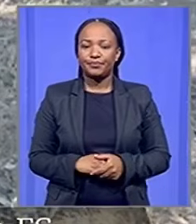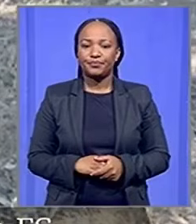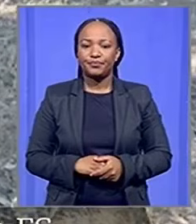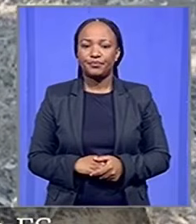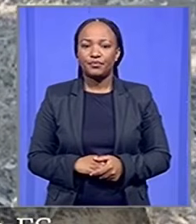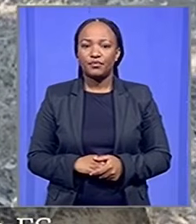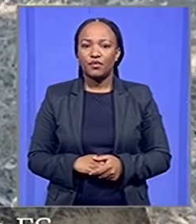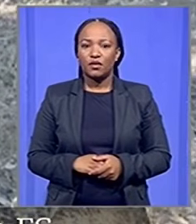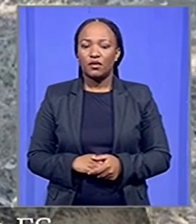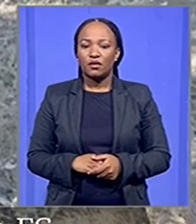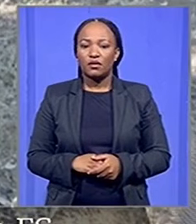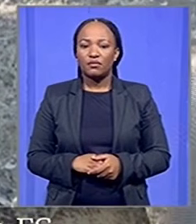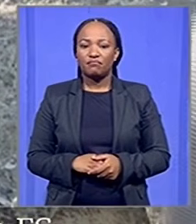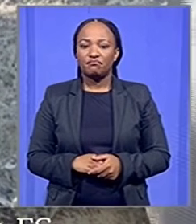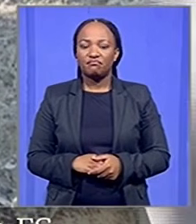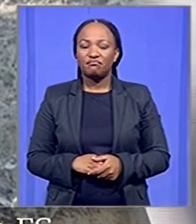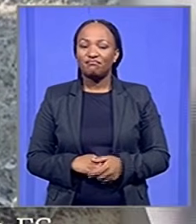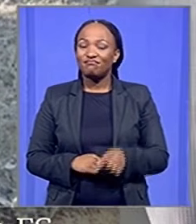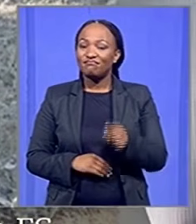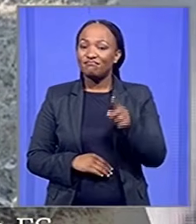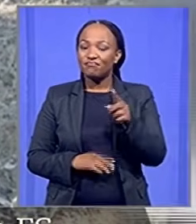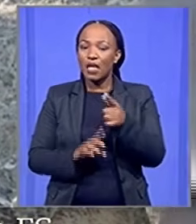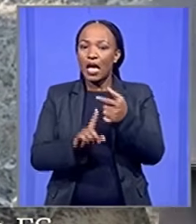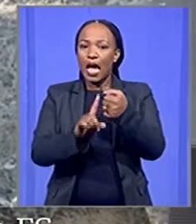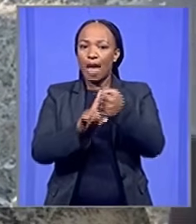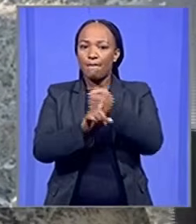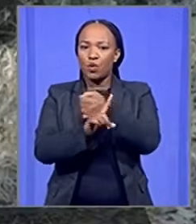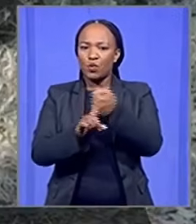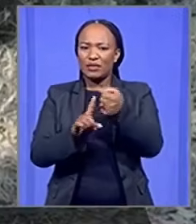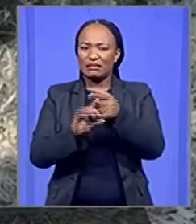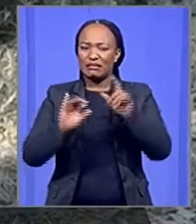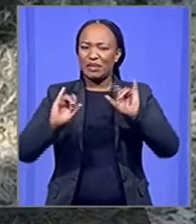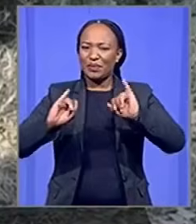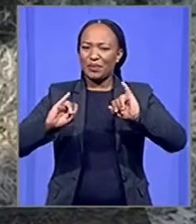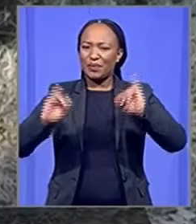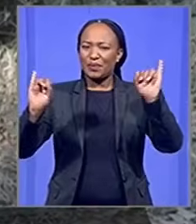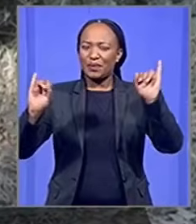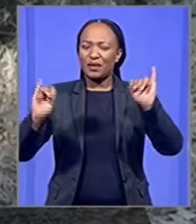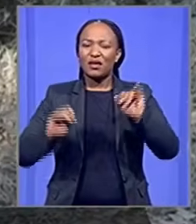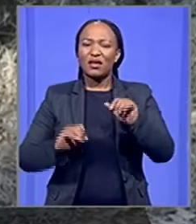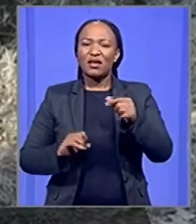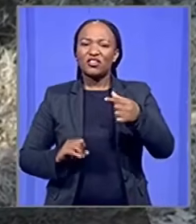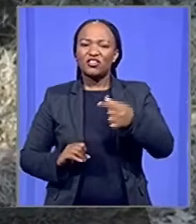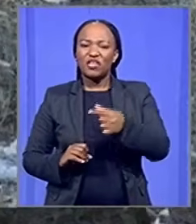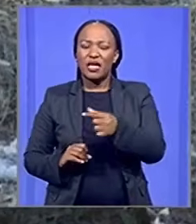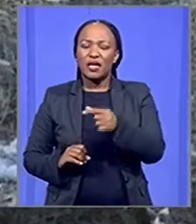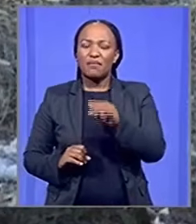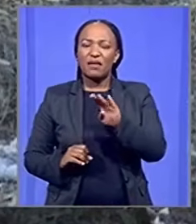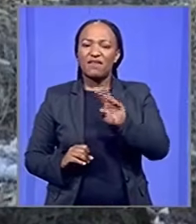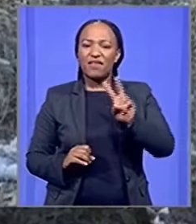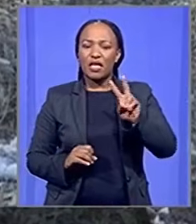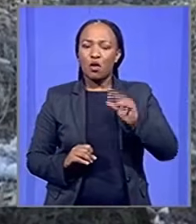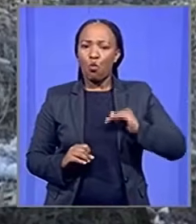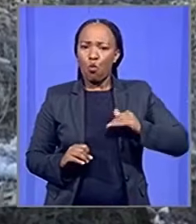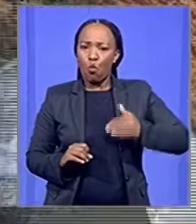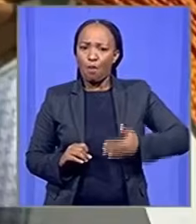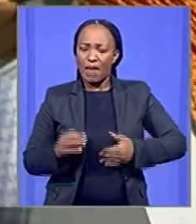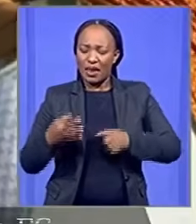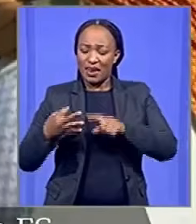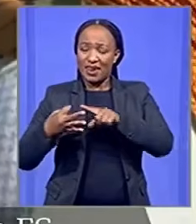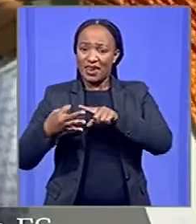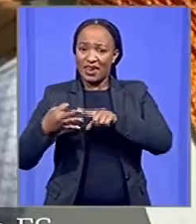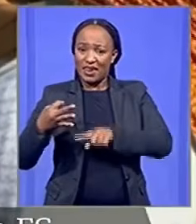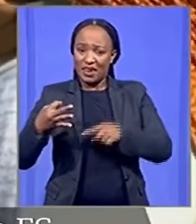Tlhekefetso ya dikgoka tsa bong e ntse e hlwa mekwala ba Free State ka mora ho bolawa ha basadi ba bararo nakong ya matsatsi a